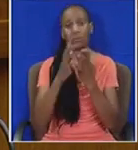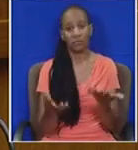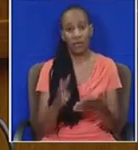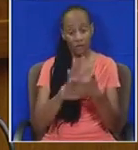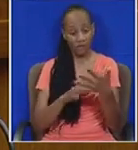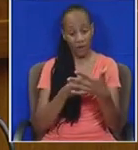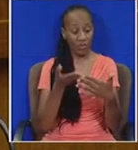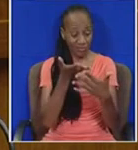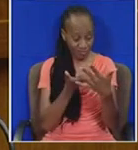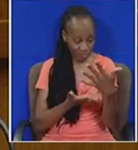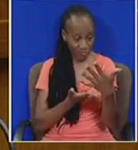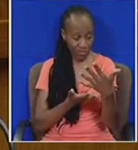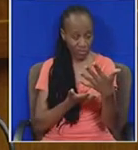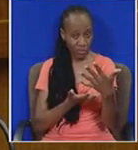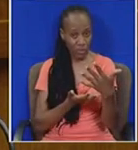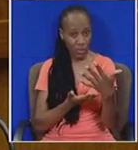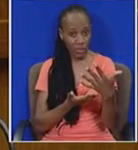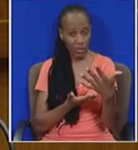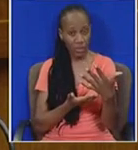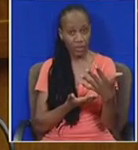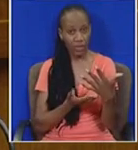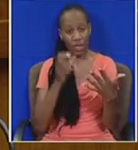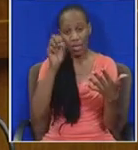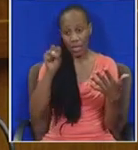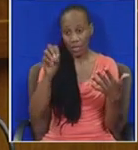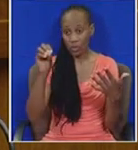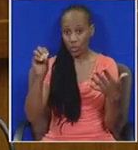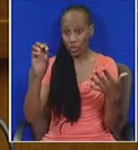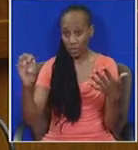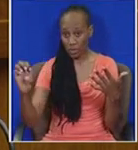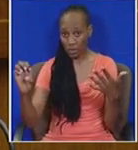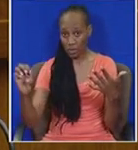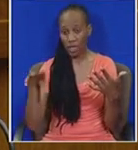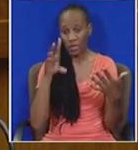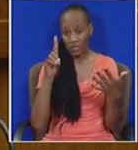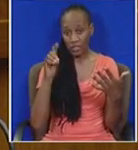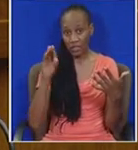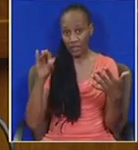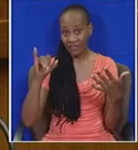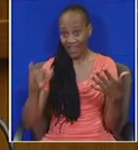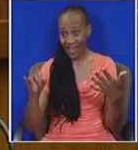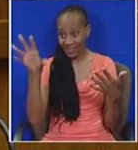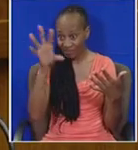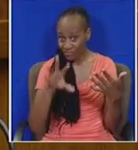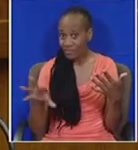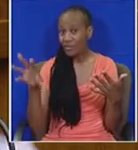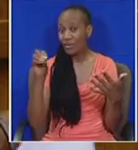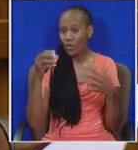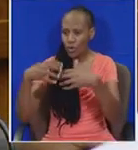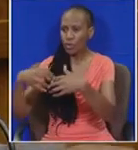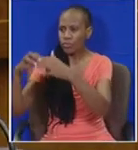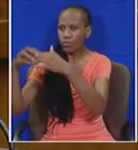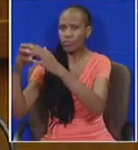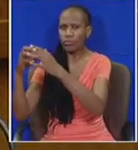framework, according to the ANC, SOEs and DFIs are not created to maximize profit or